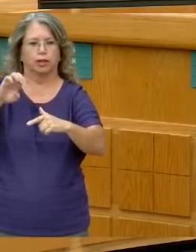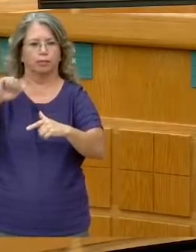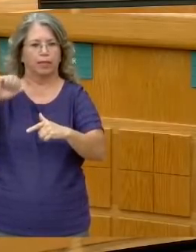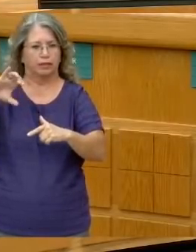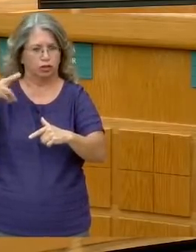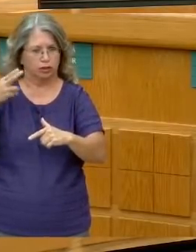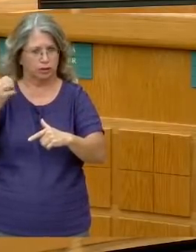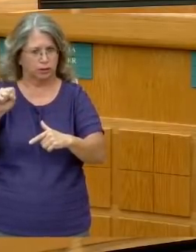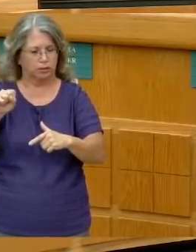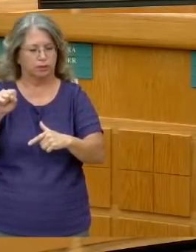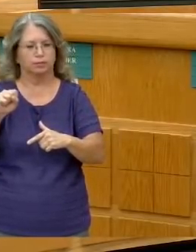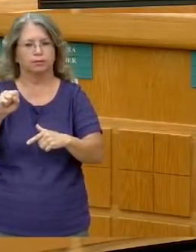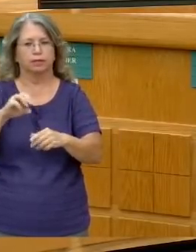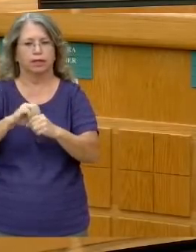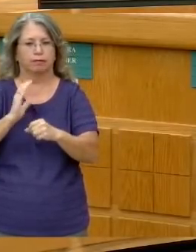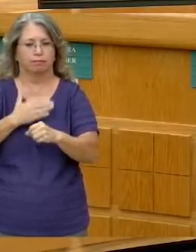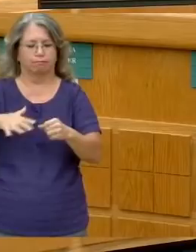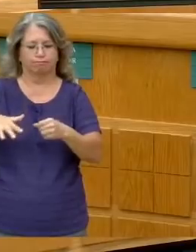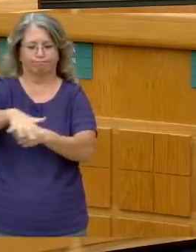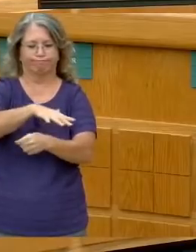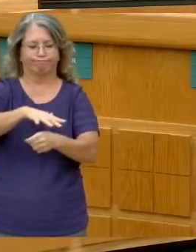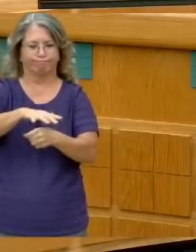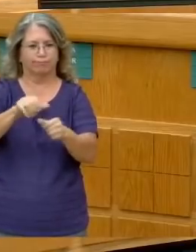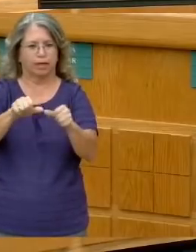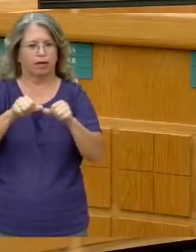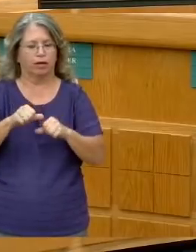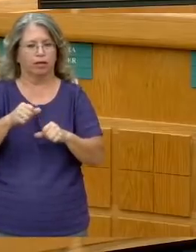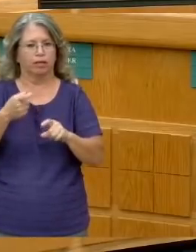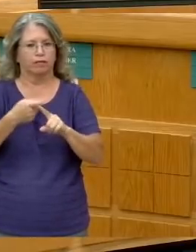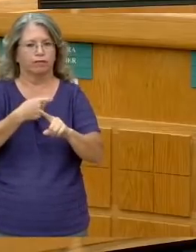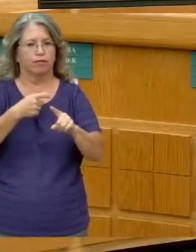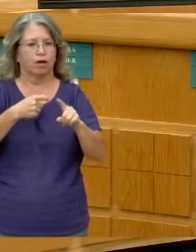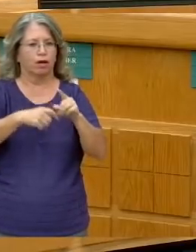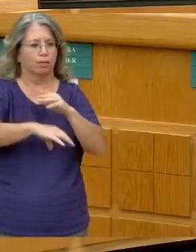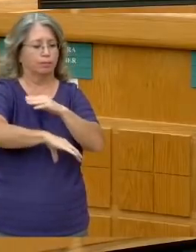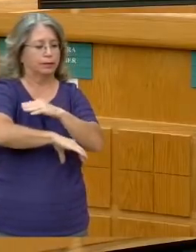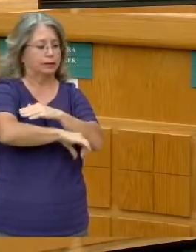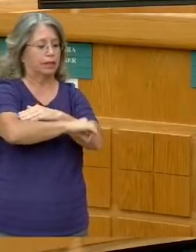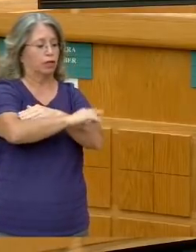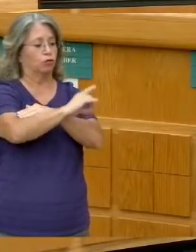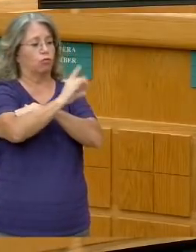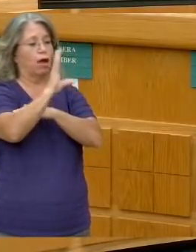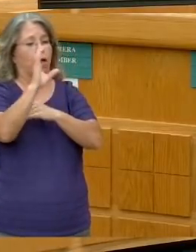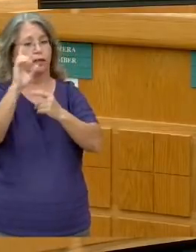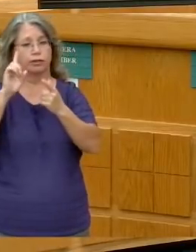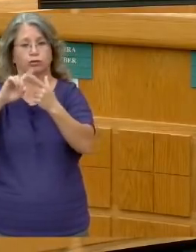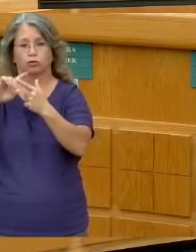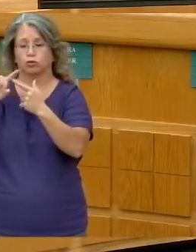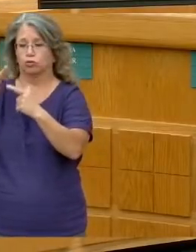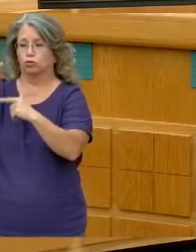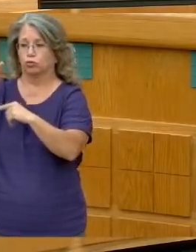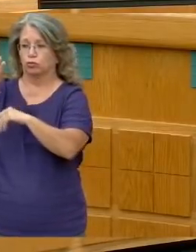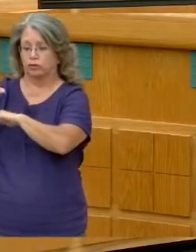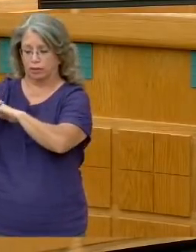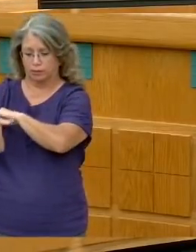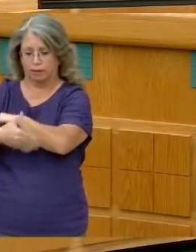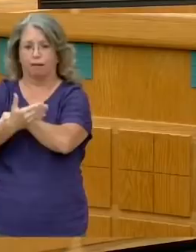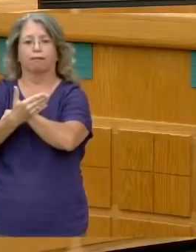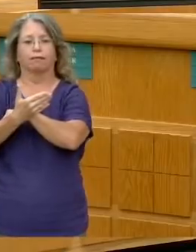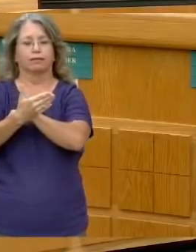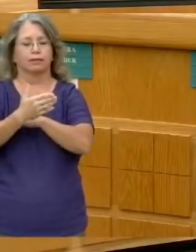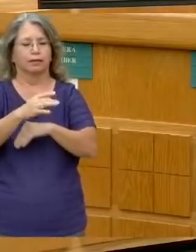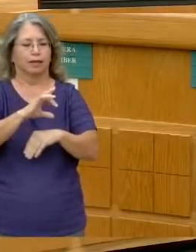area, basically from sunset to sunrise, from 8:30 p.m. to 6